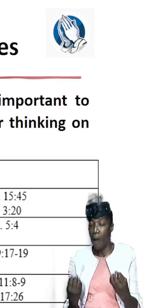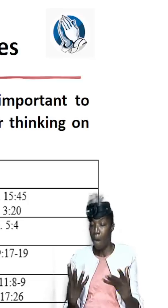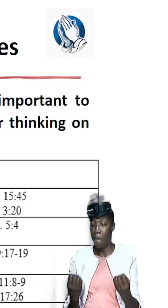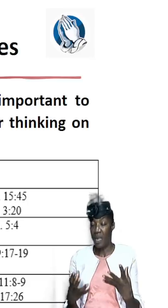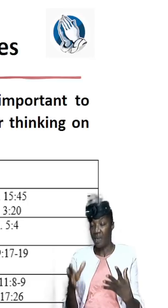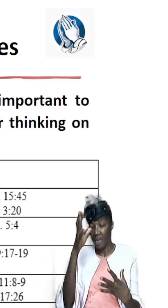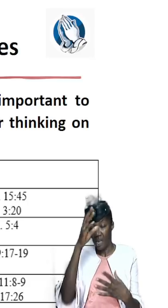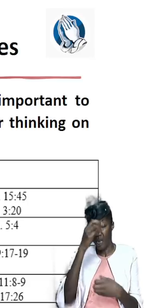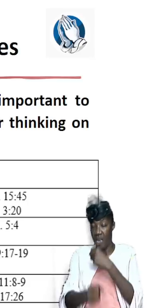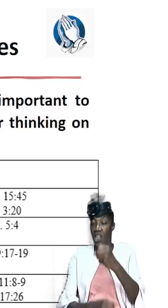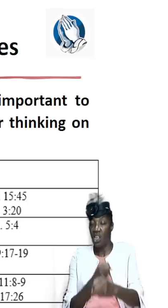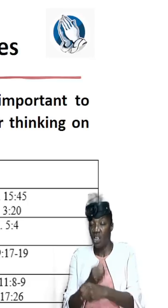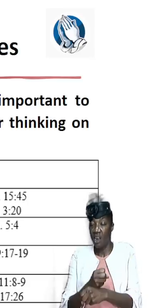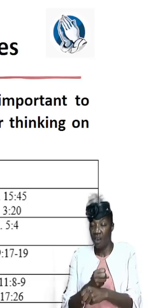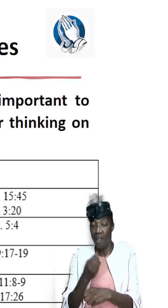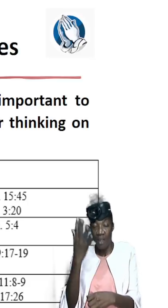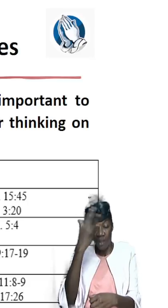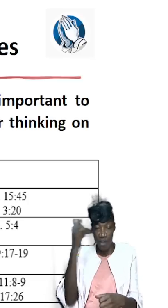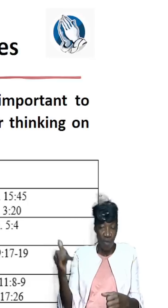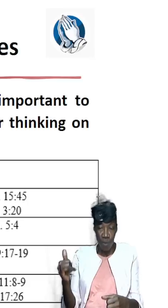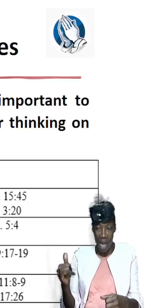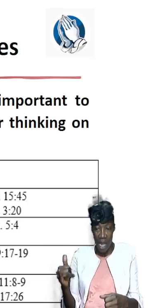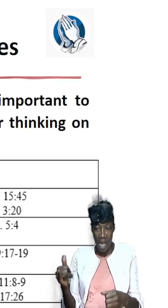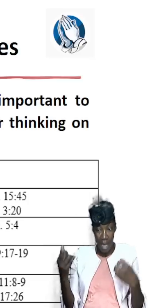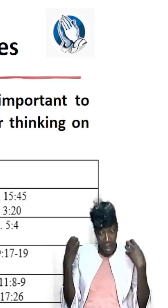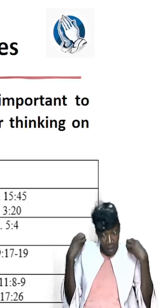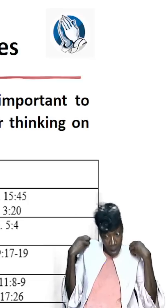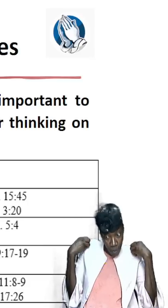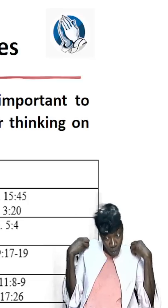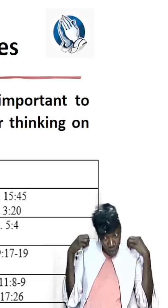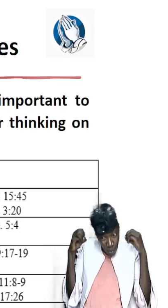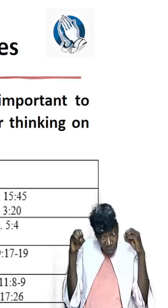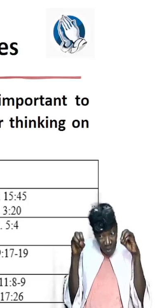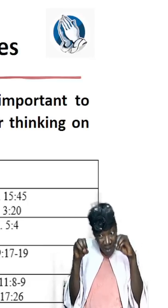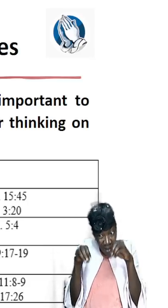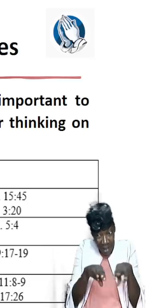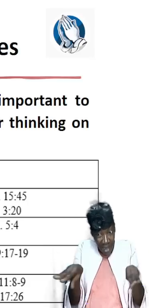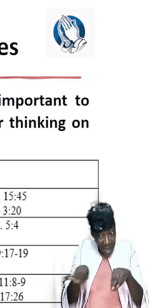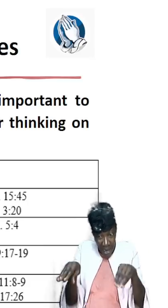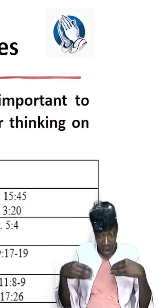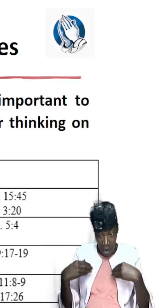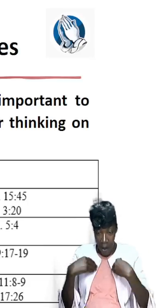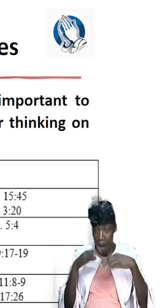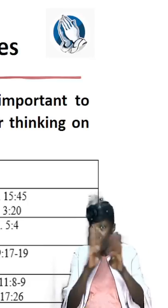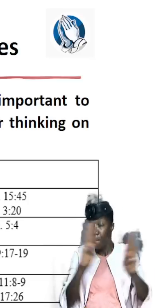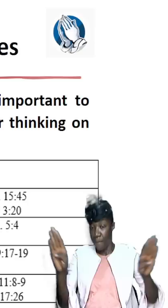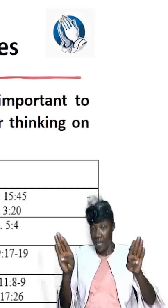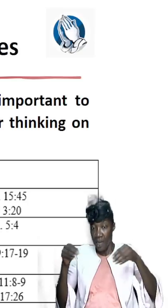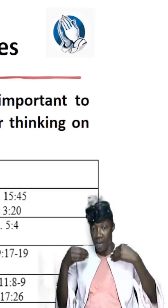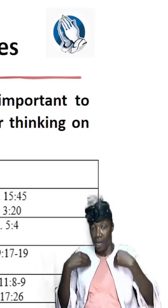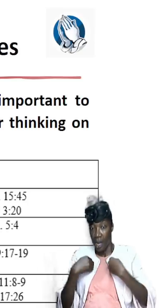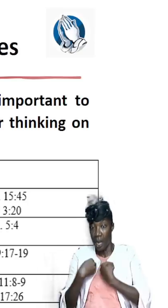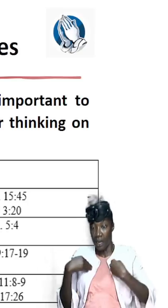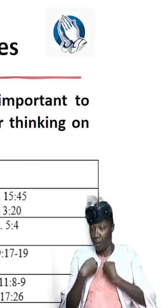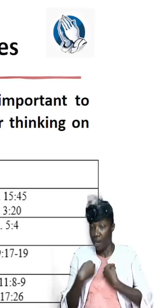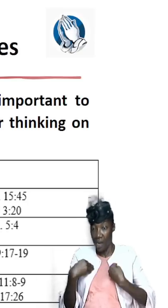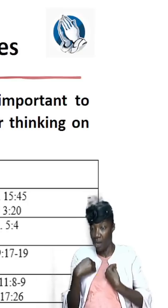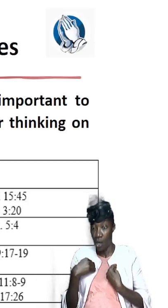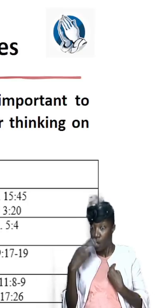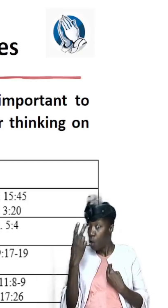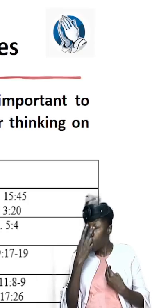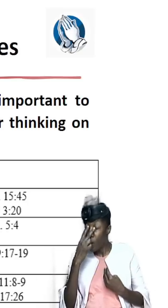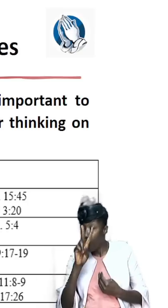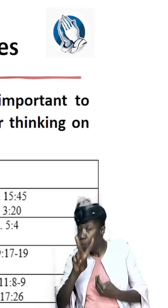that's why the dinosaurs, we don't see them again, they became extinct, but they roamed the earth millions of years ago, they were around, and